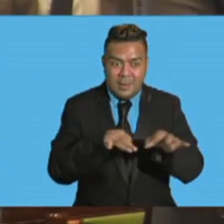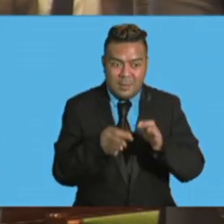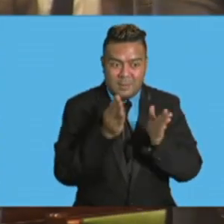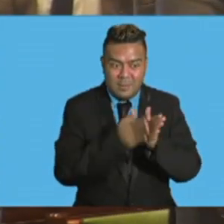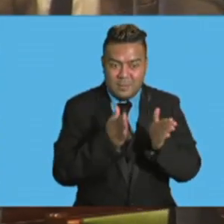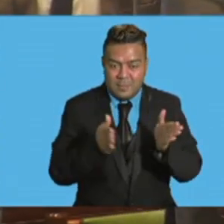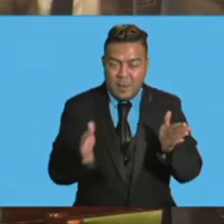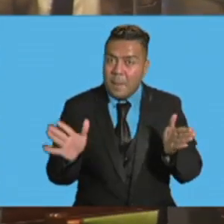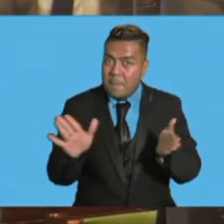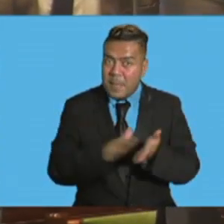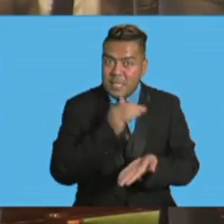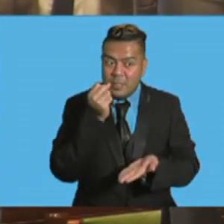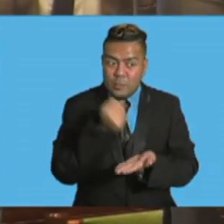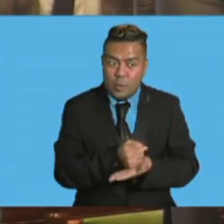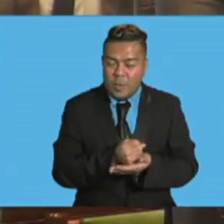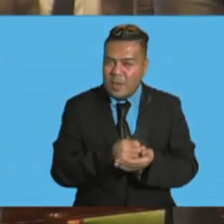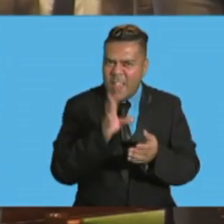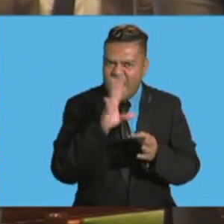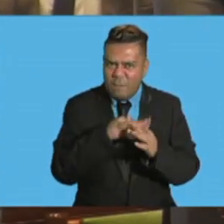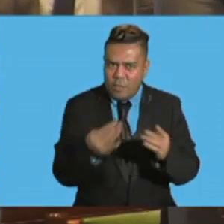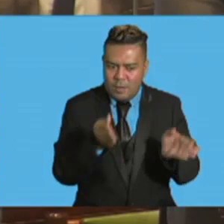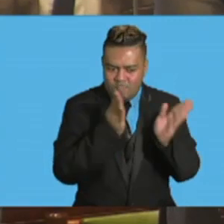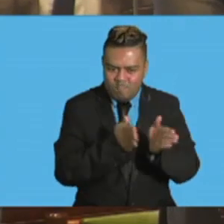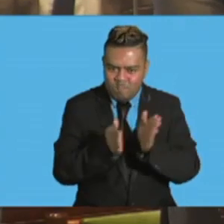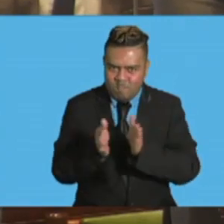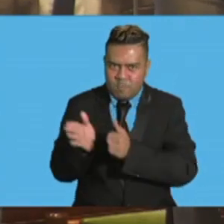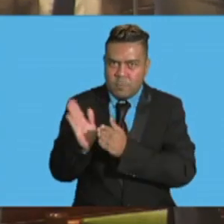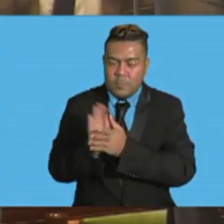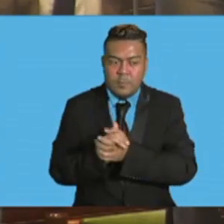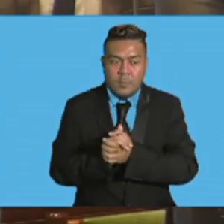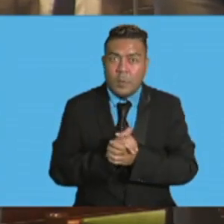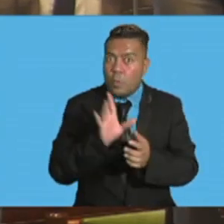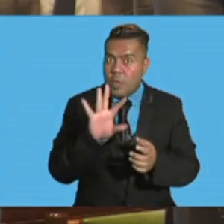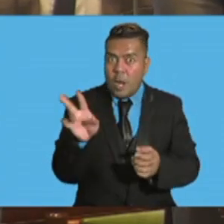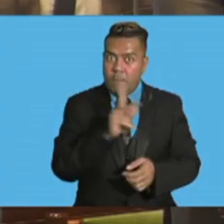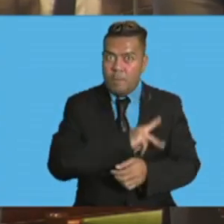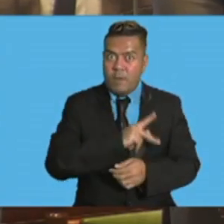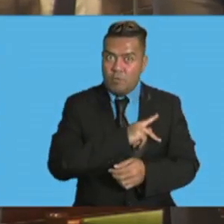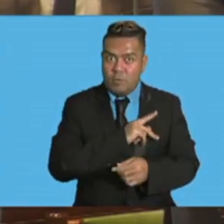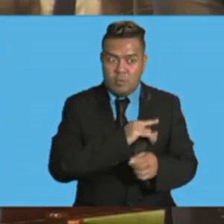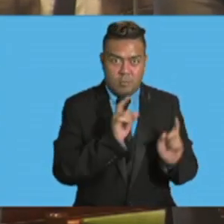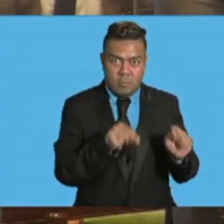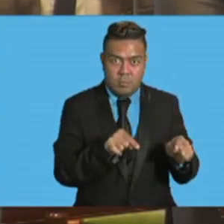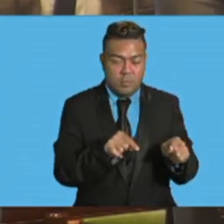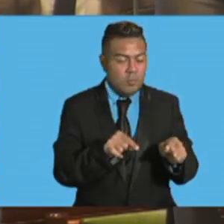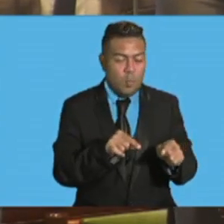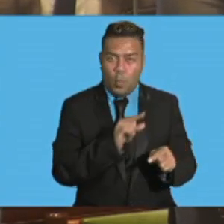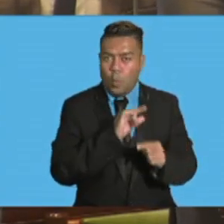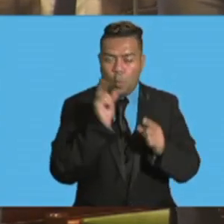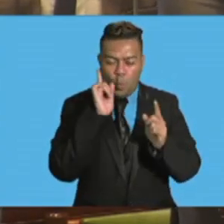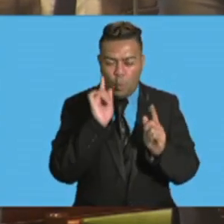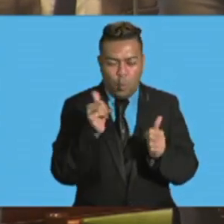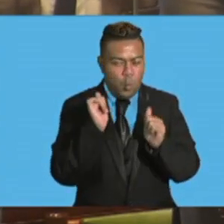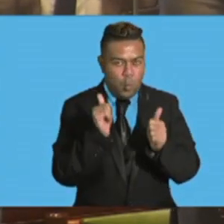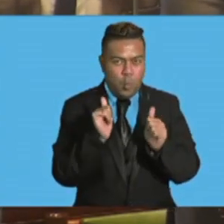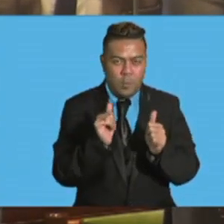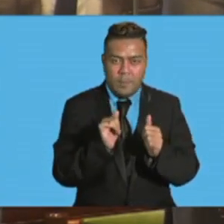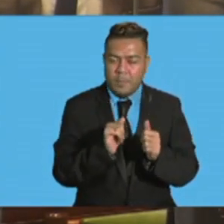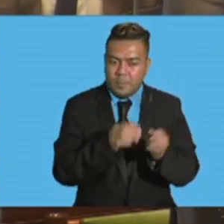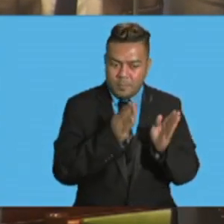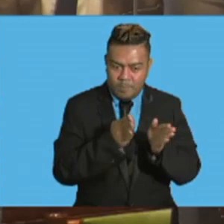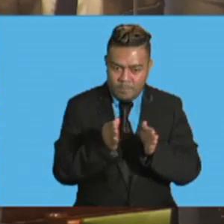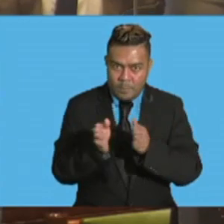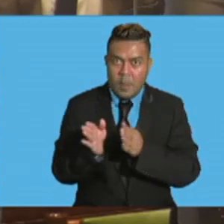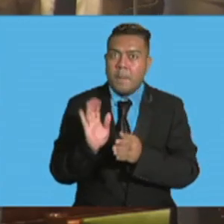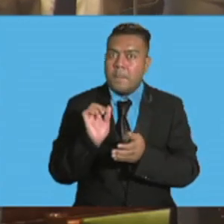logistics and making sure that everything was in order. Without her professionalism, including eye for detail and ability to